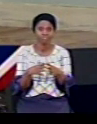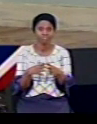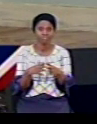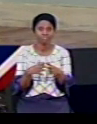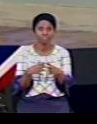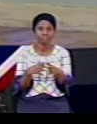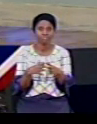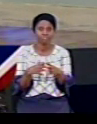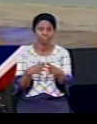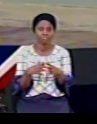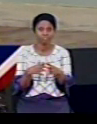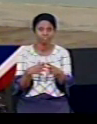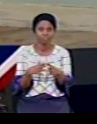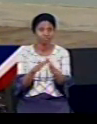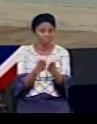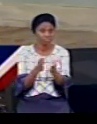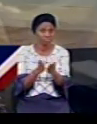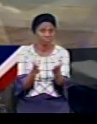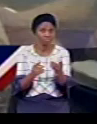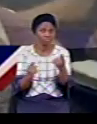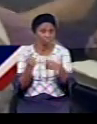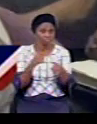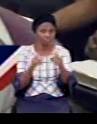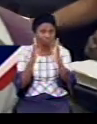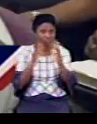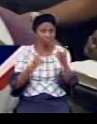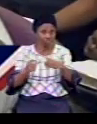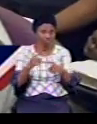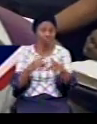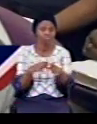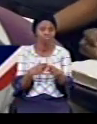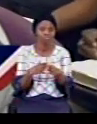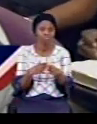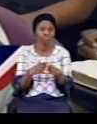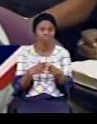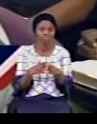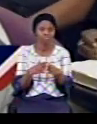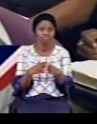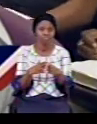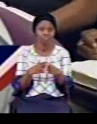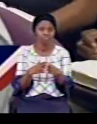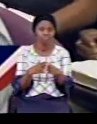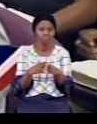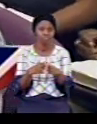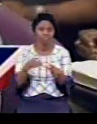118. Have you opened the chapter? Verse 17.